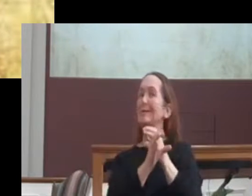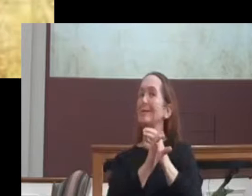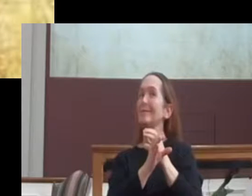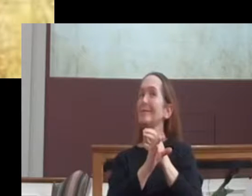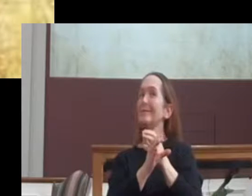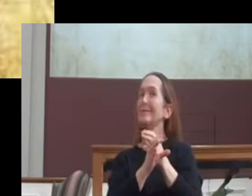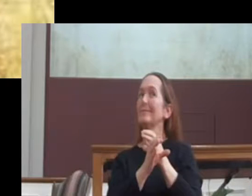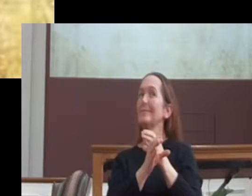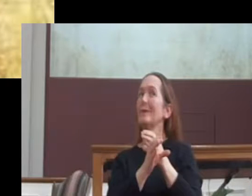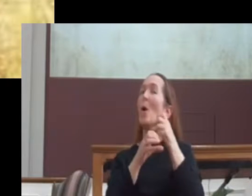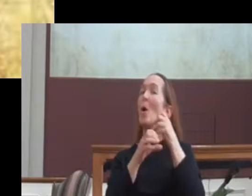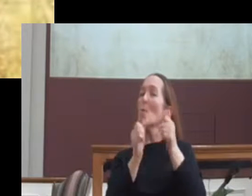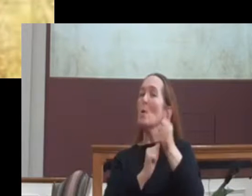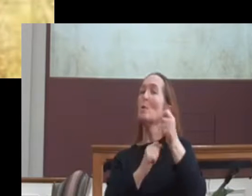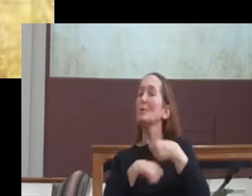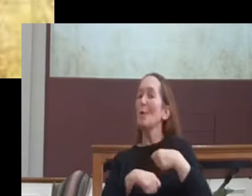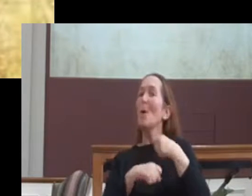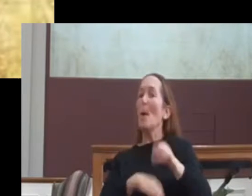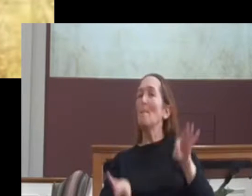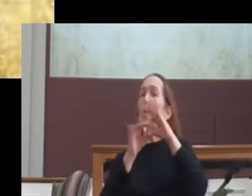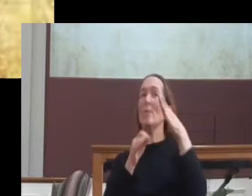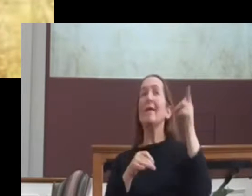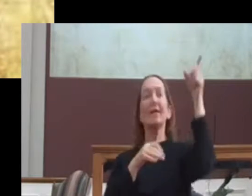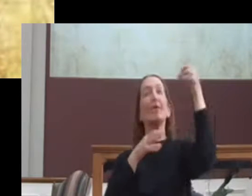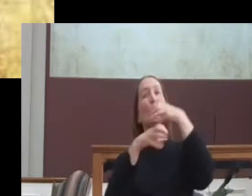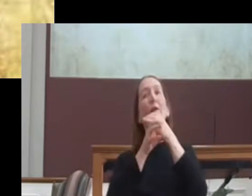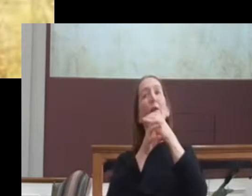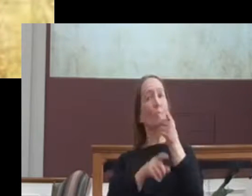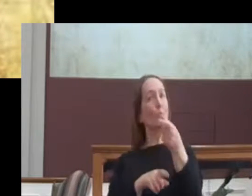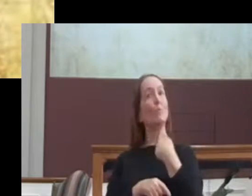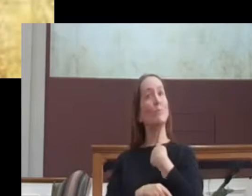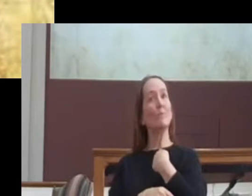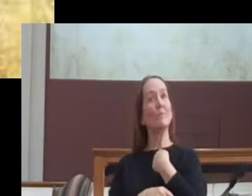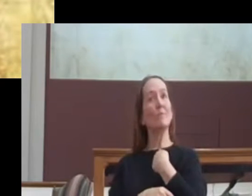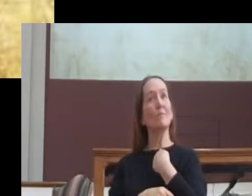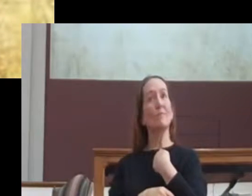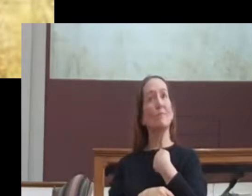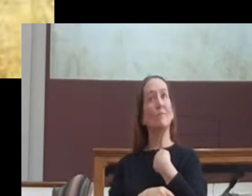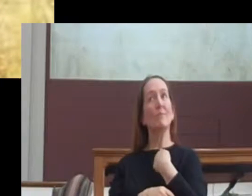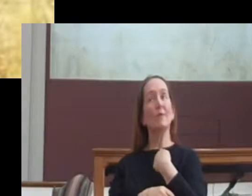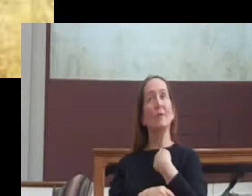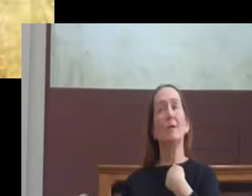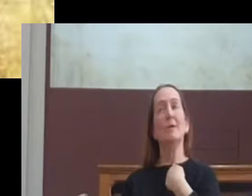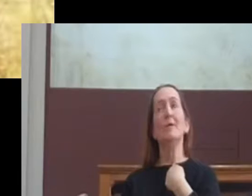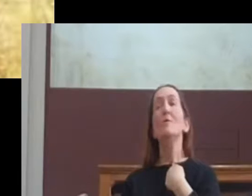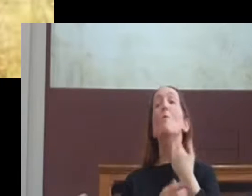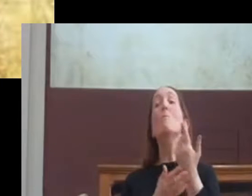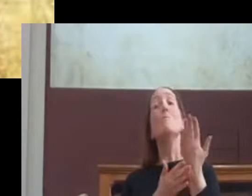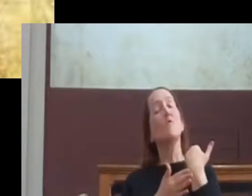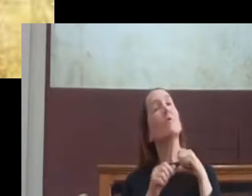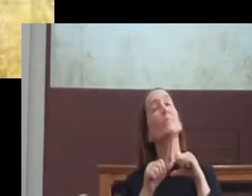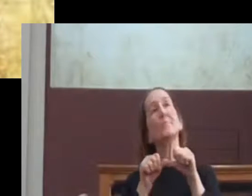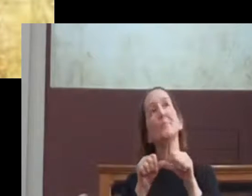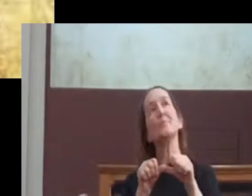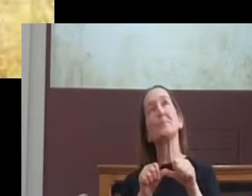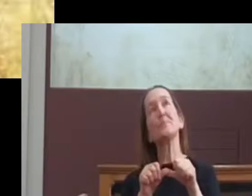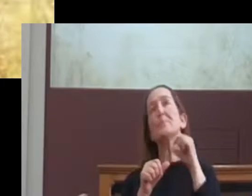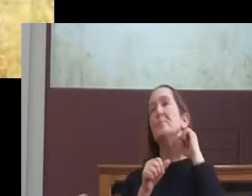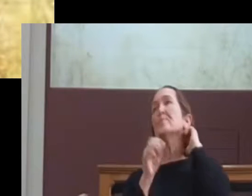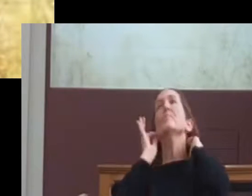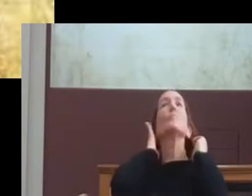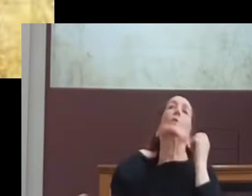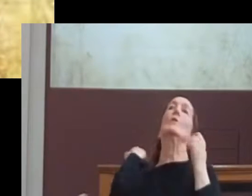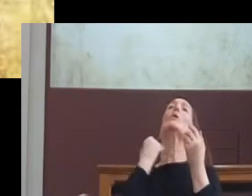God's crowning moment of His creation. You and I.